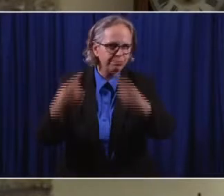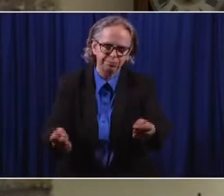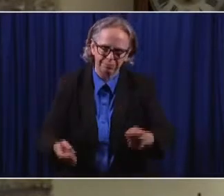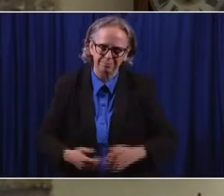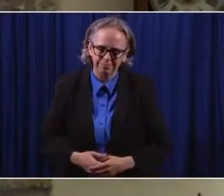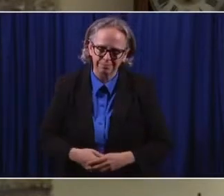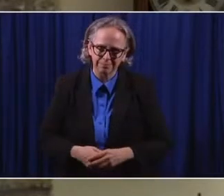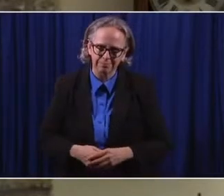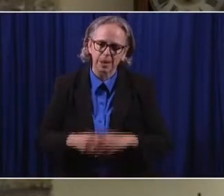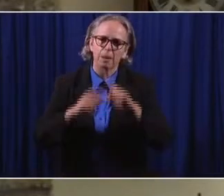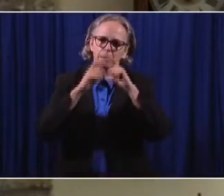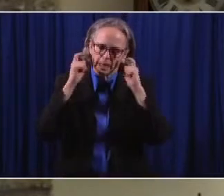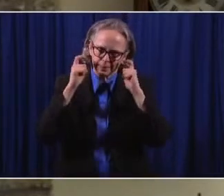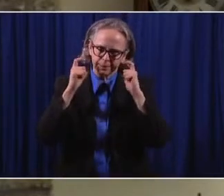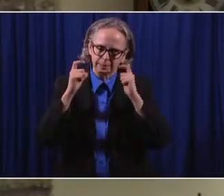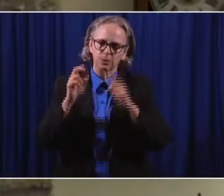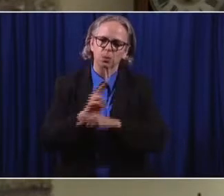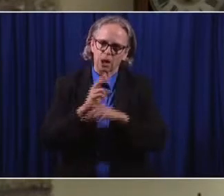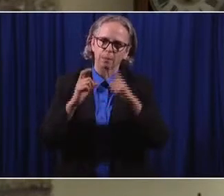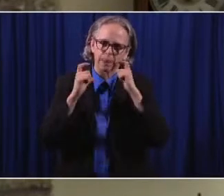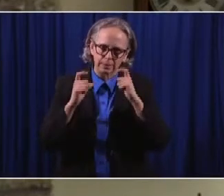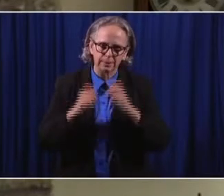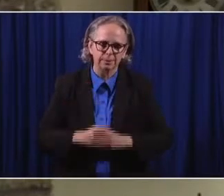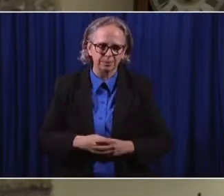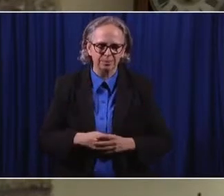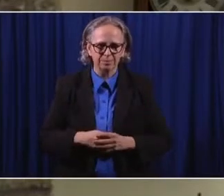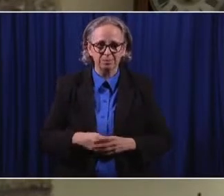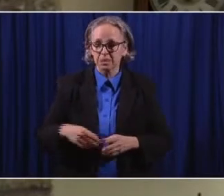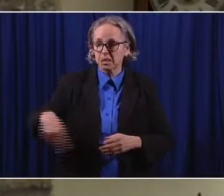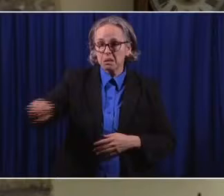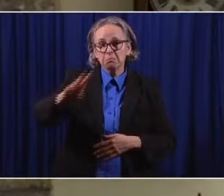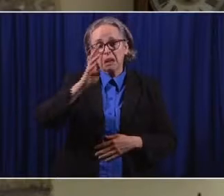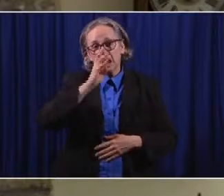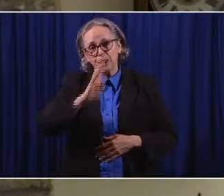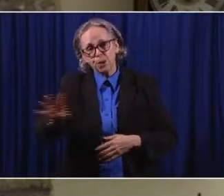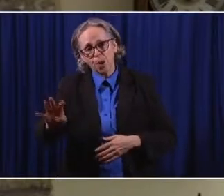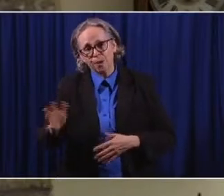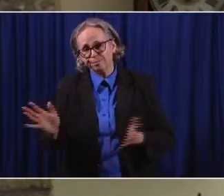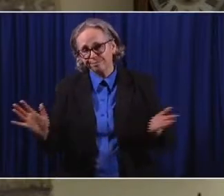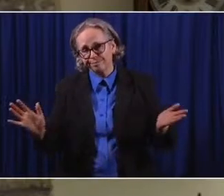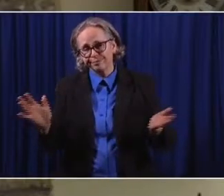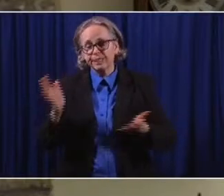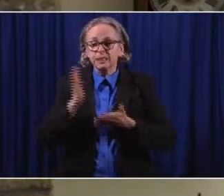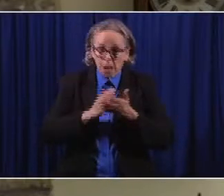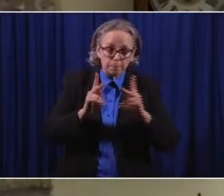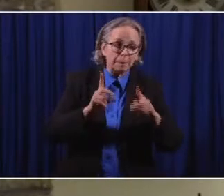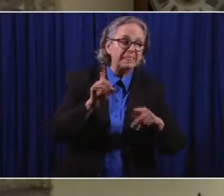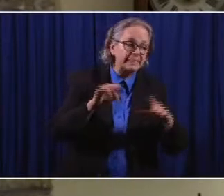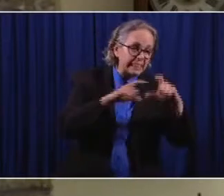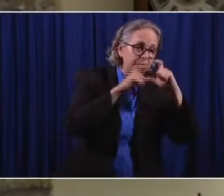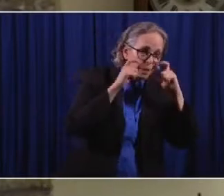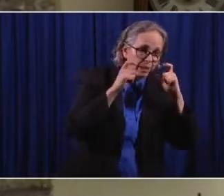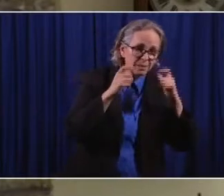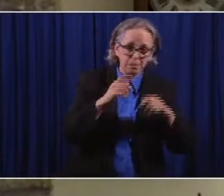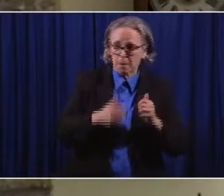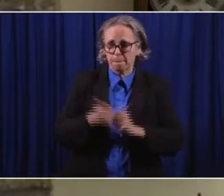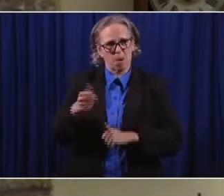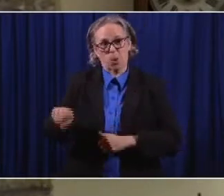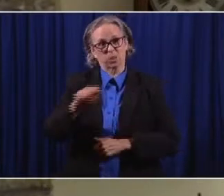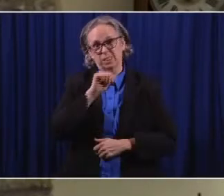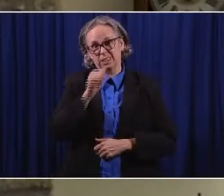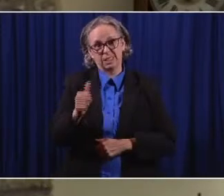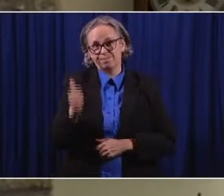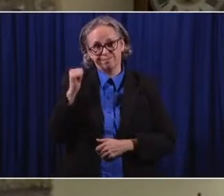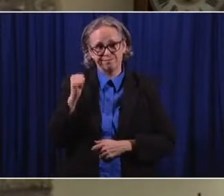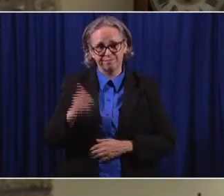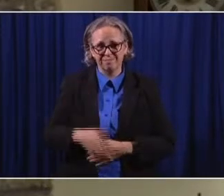so, they did not follow that. Some did, many did not. And I think that's too bad that